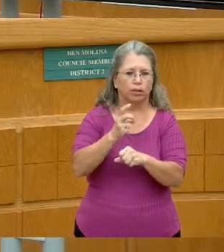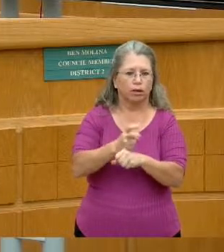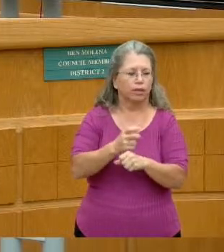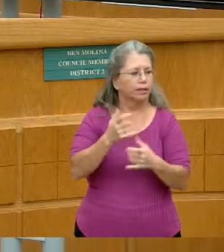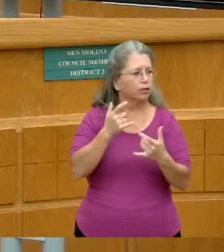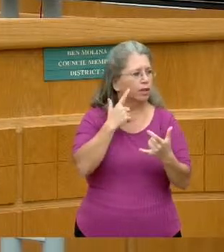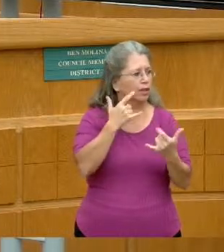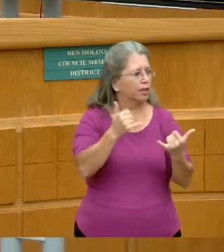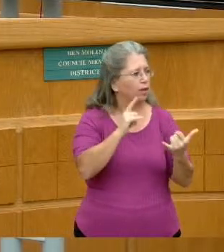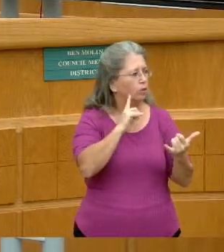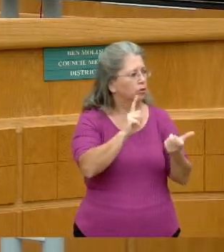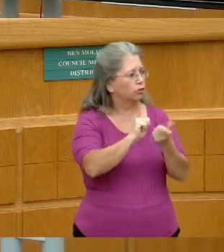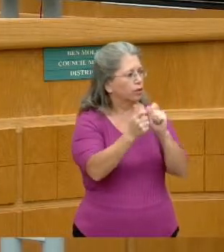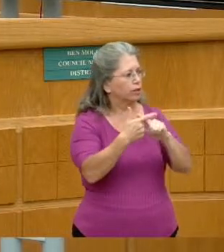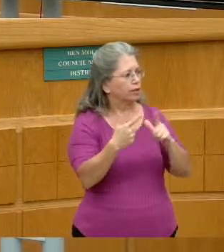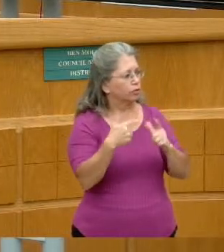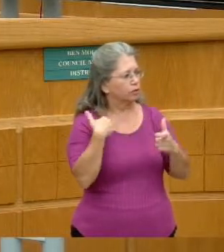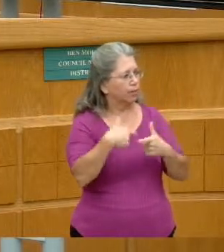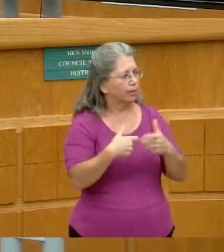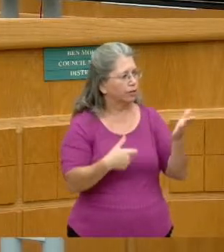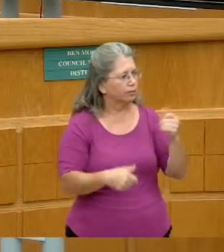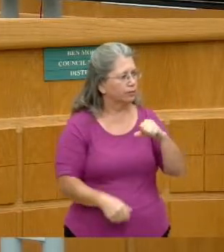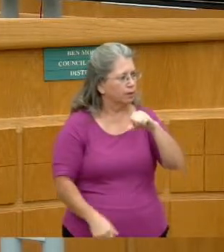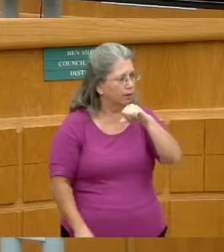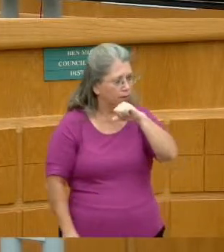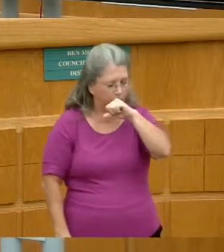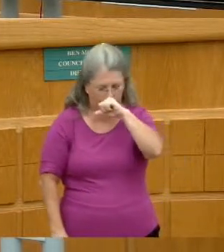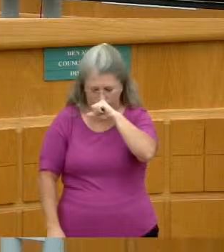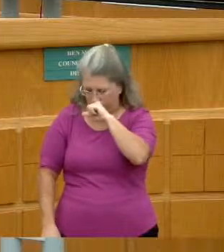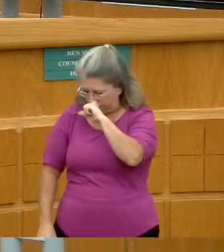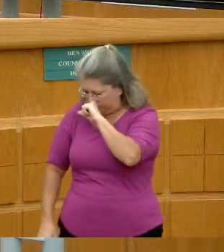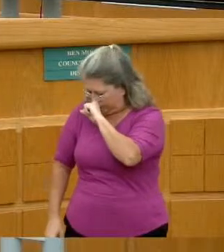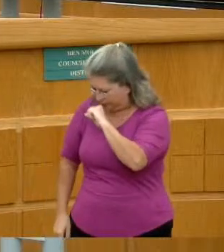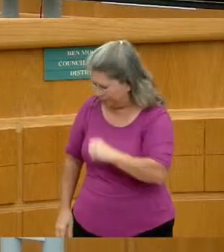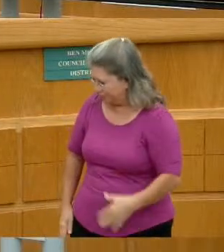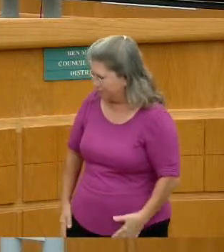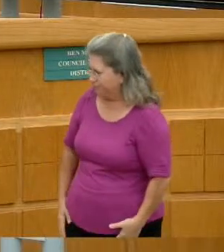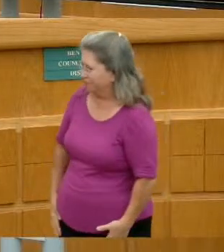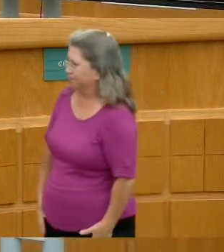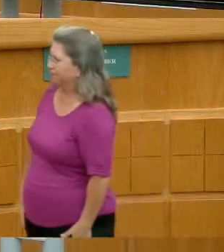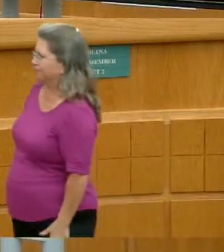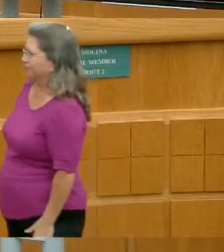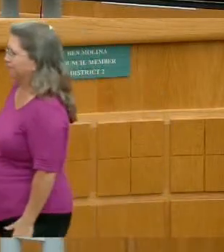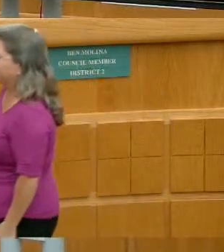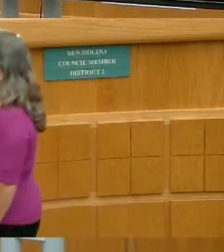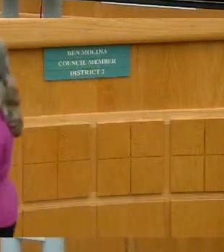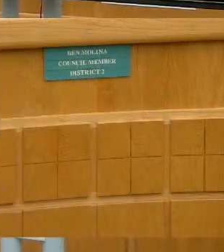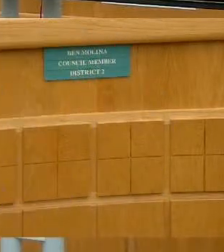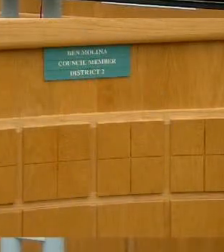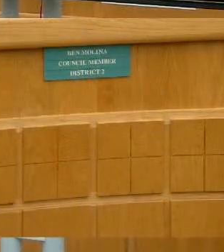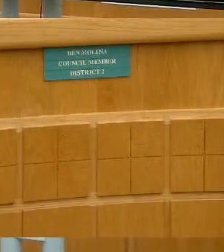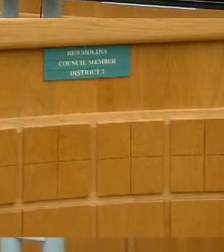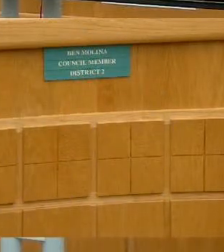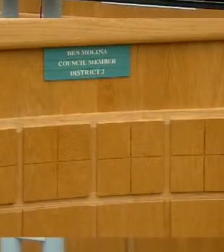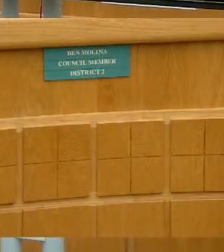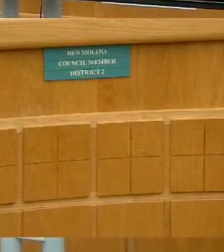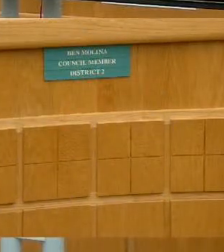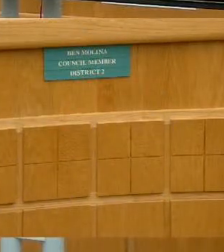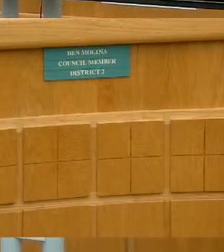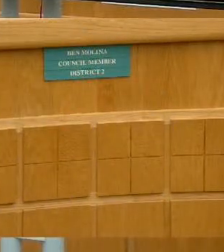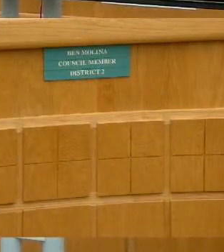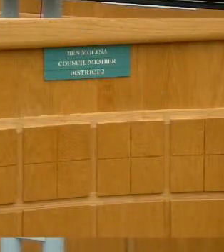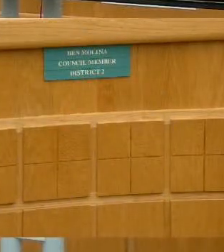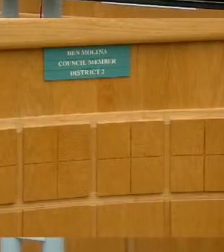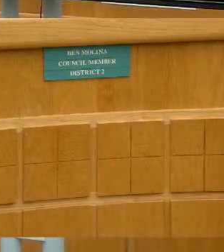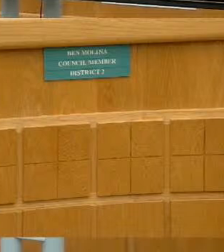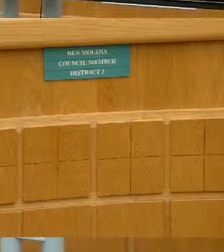translation. En resumen, las intervenciones no farmacéuticas continúan sugiriéndose. Ahora se suma el uso de los cubrebocas para aminorar el aumento de casos